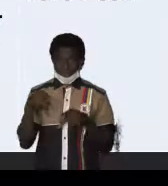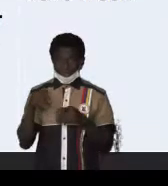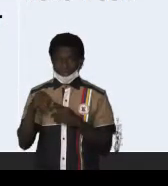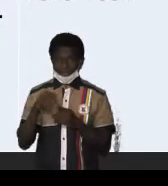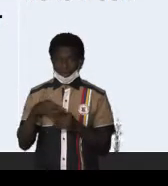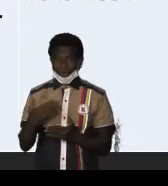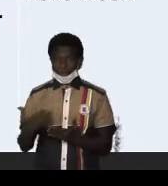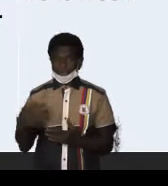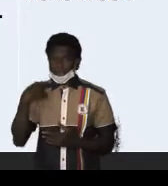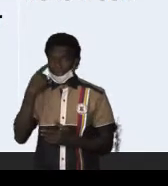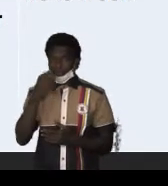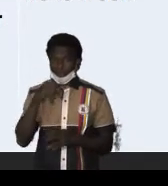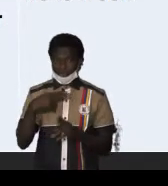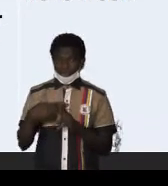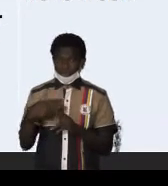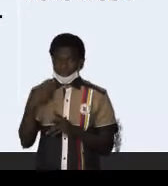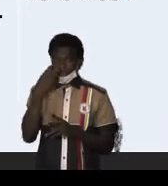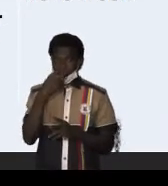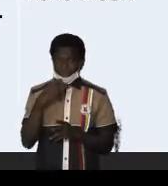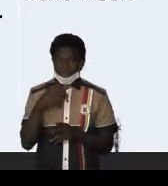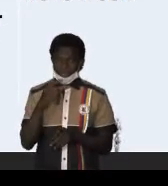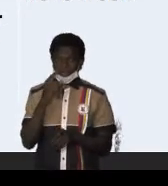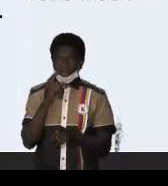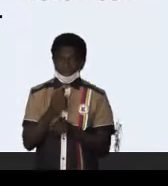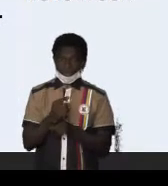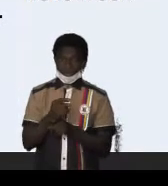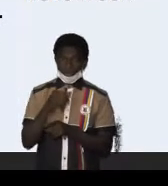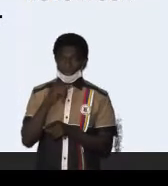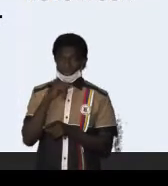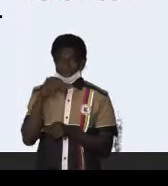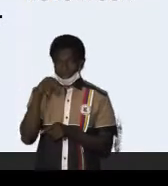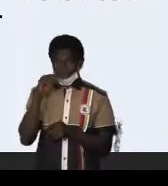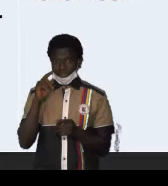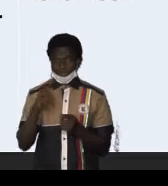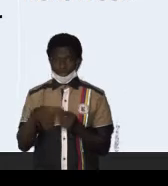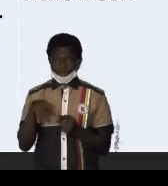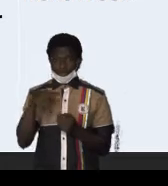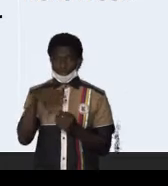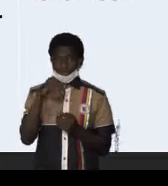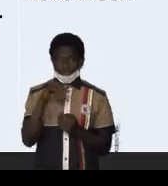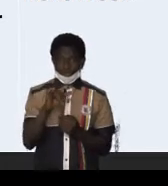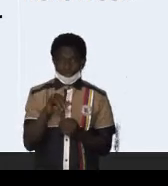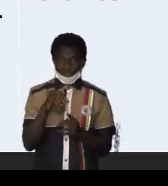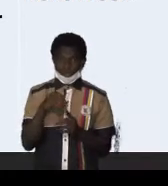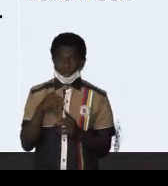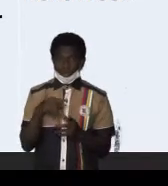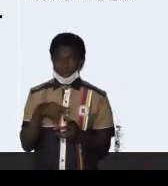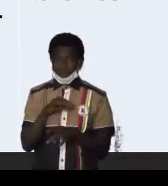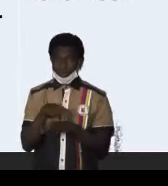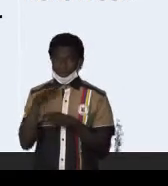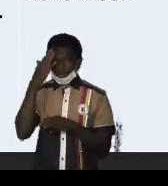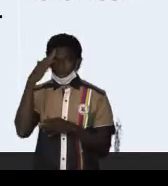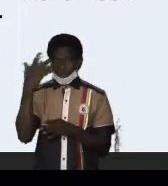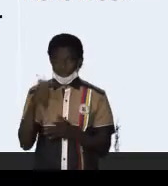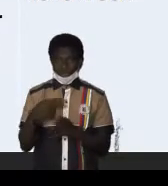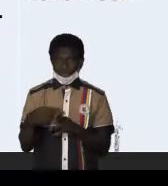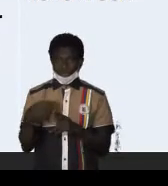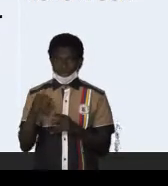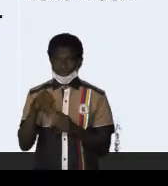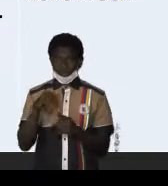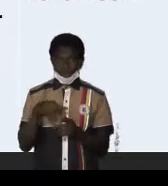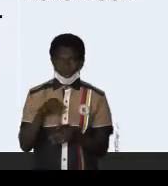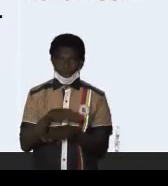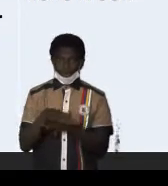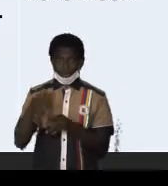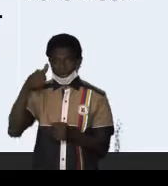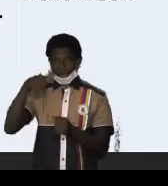a person or a thing whose name the speaker does not need to specify, or does not know the name, or does